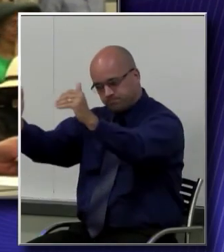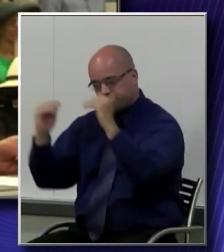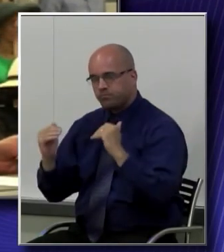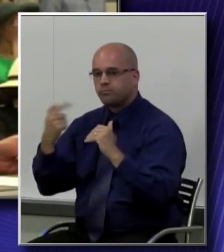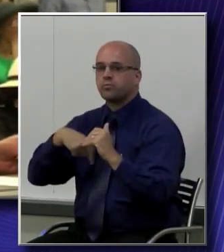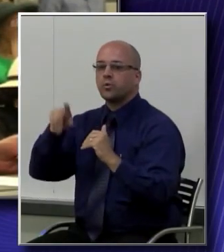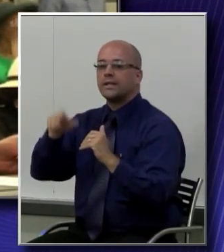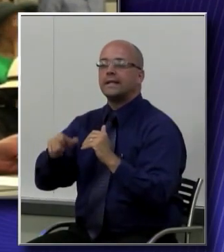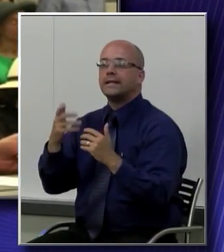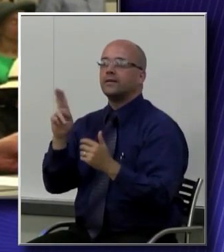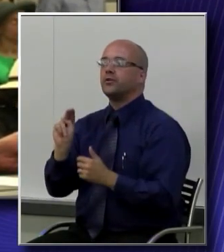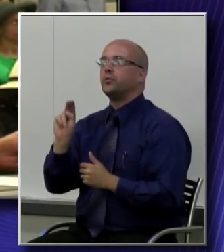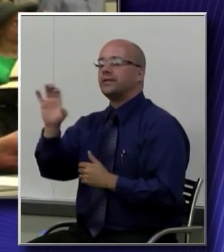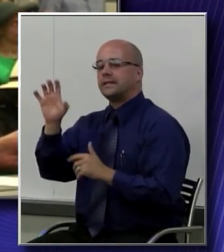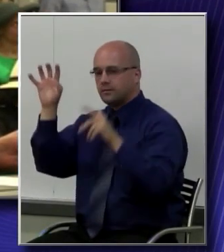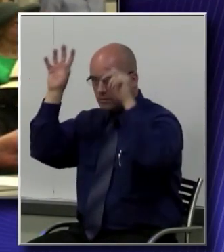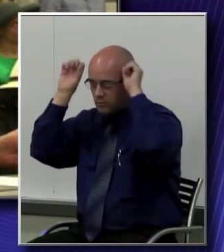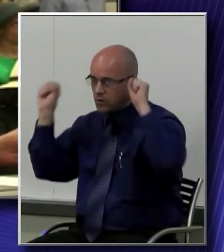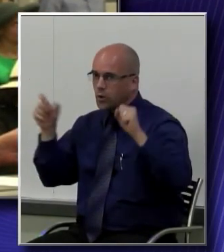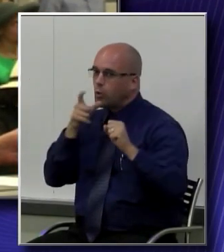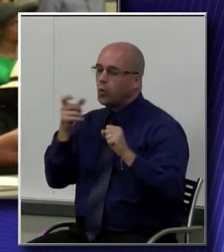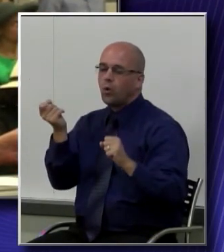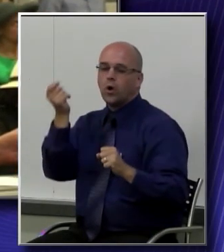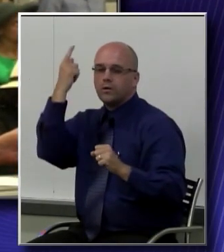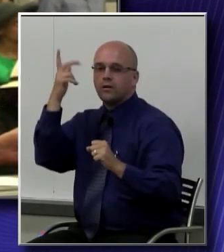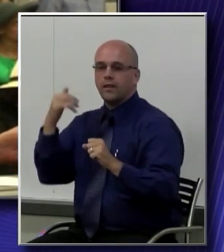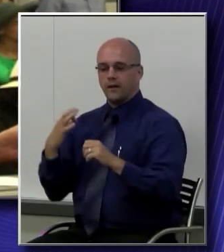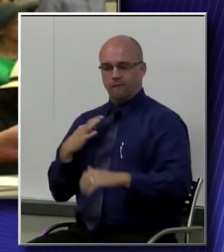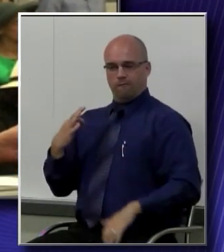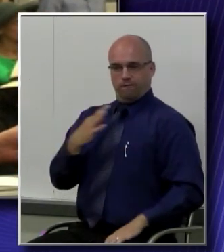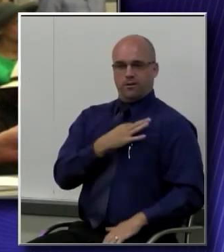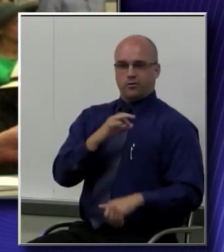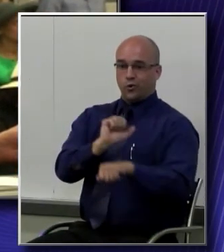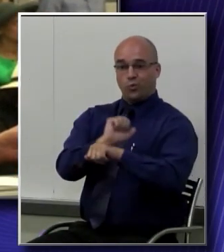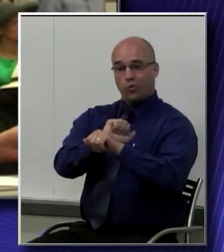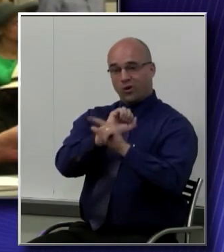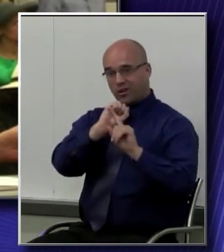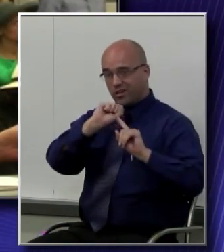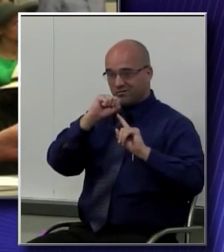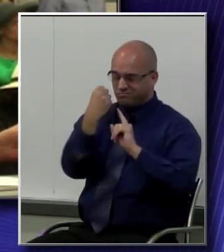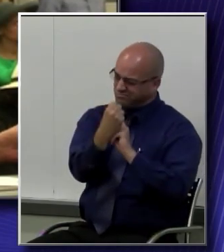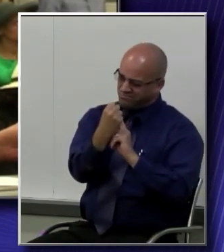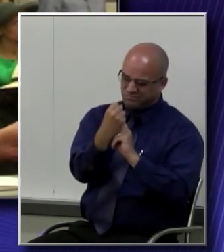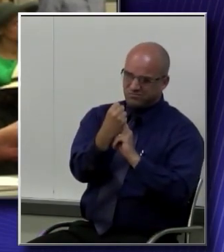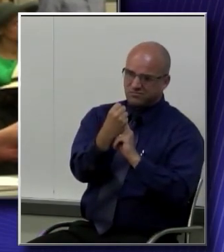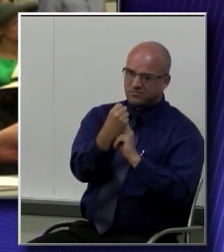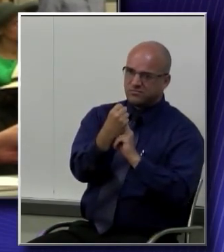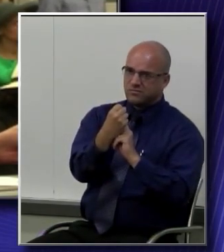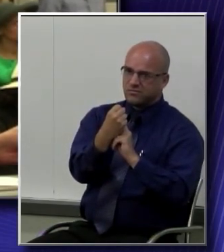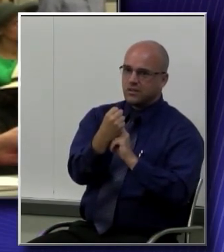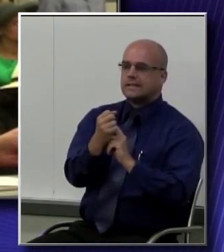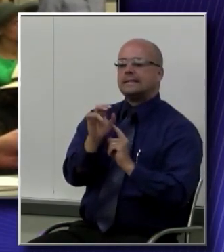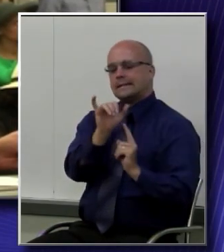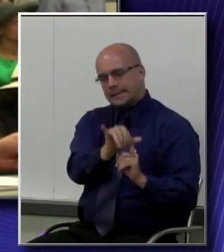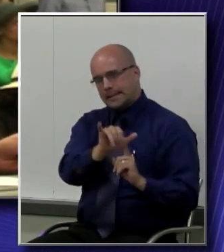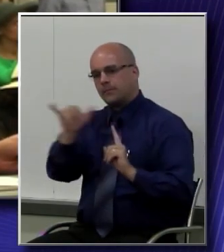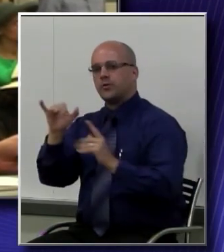a UNC president who understands that faculty working conditions are student learning